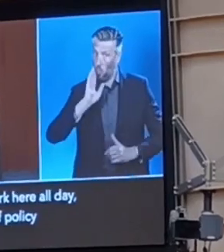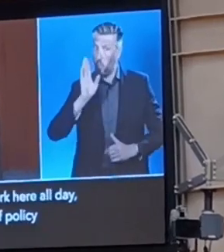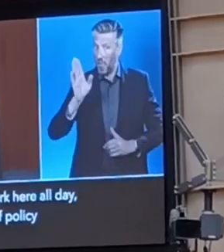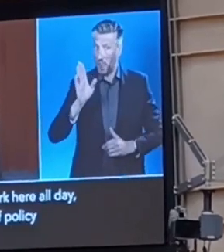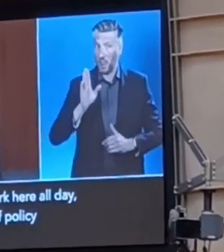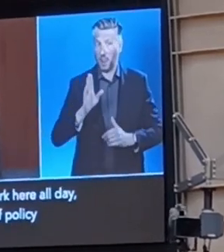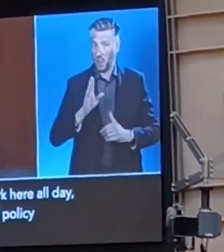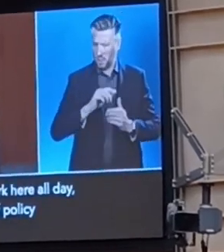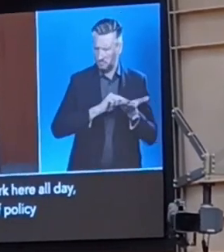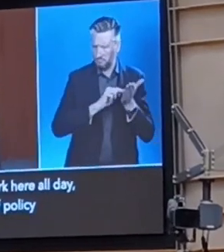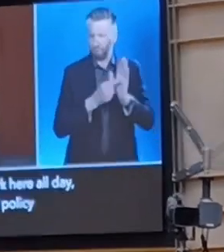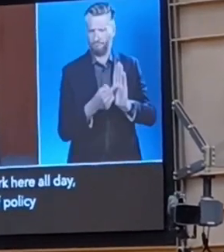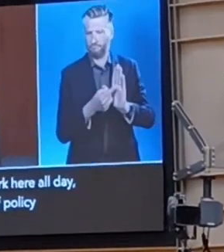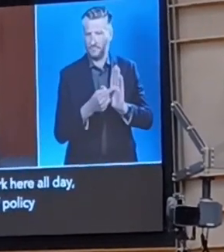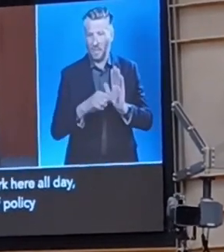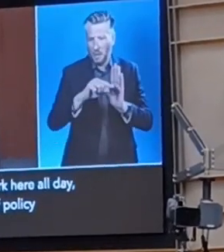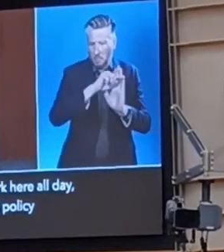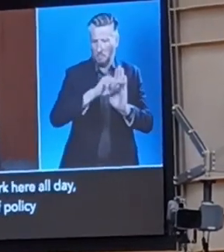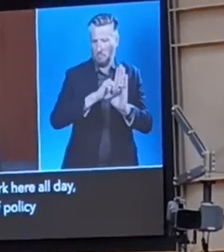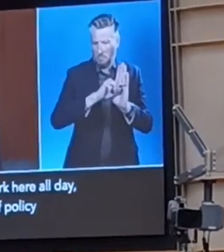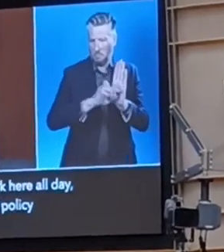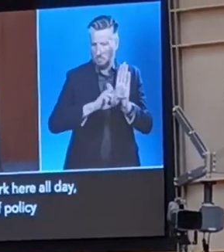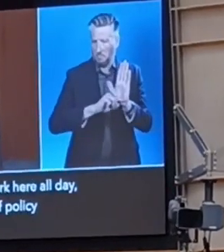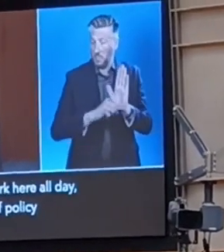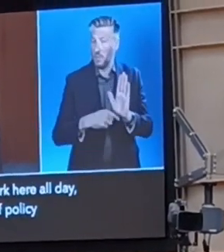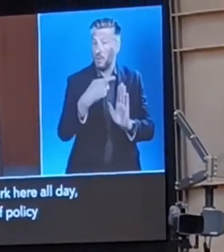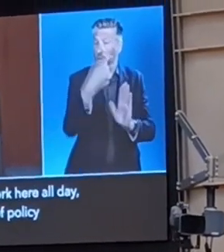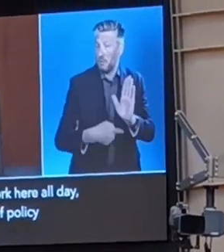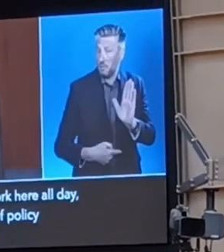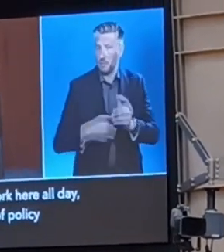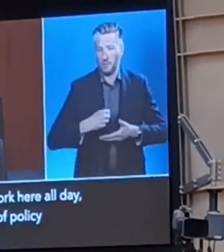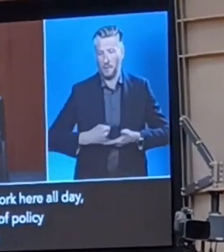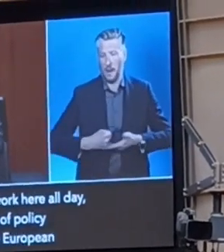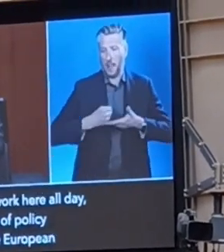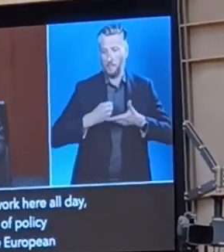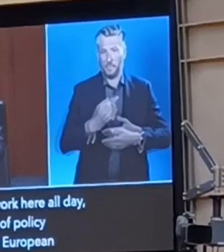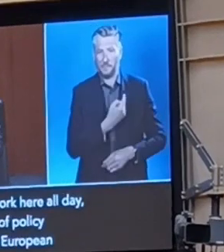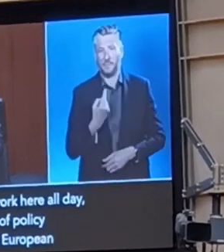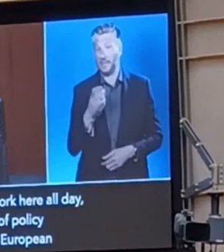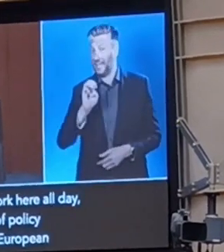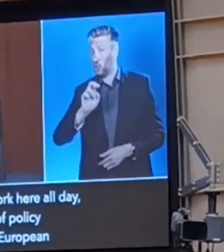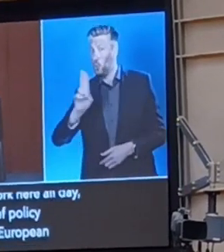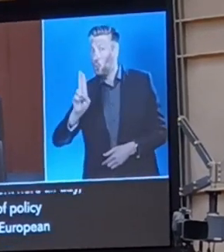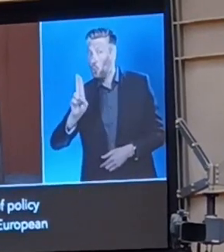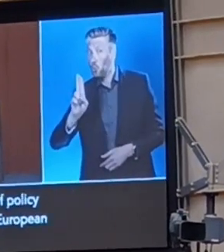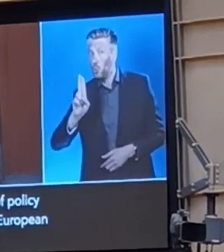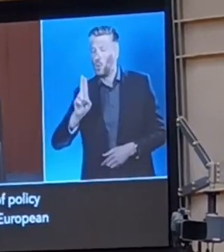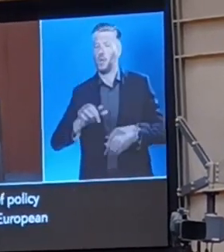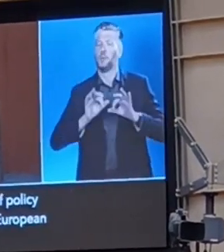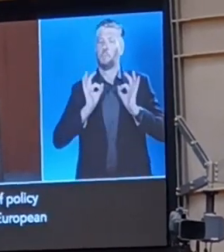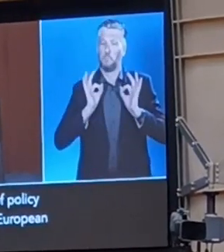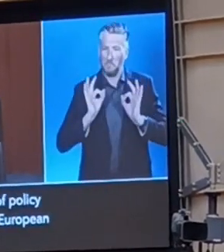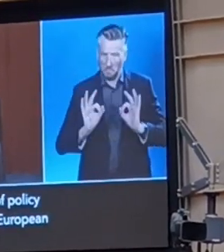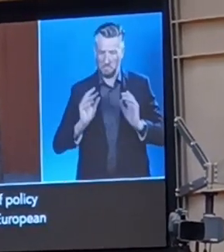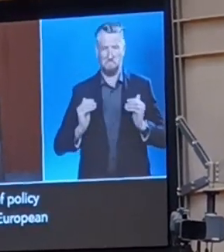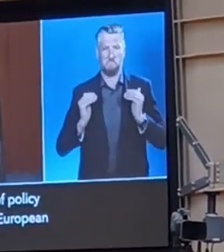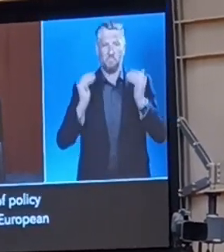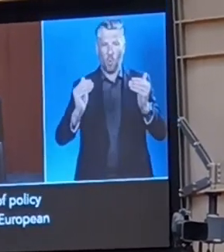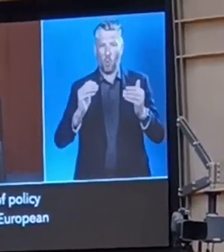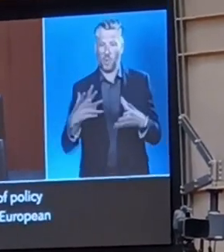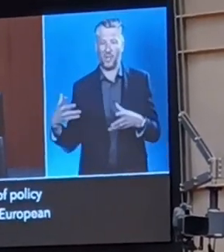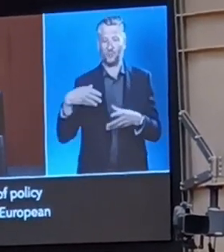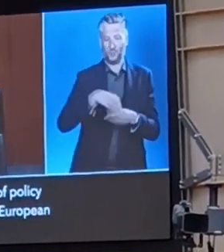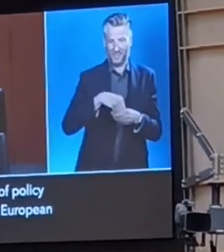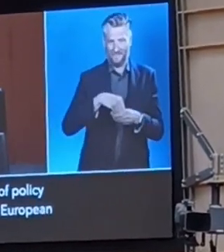would make the European Union a very inclusive continent